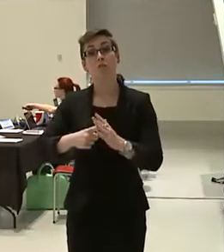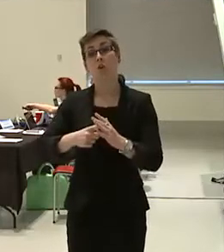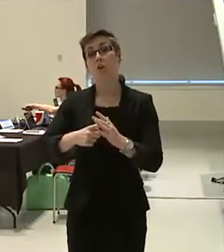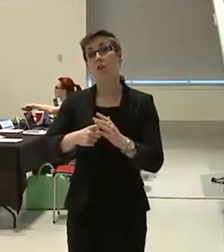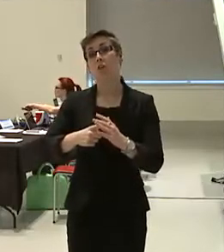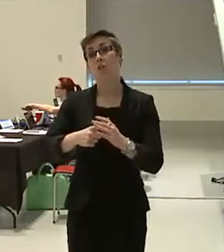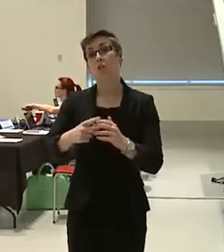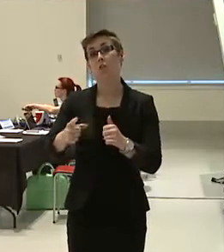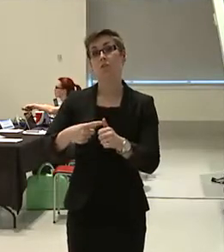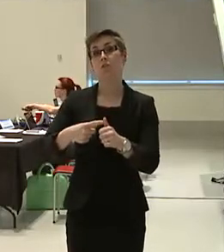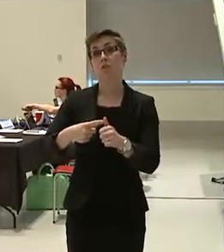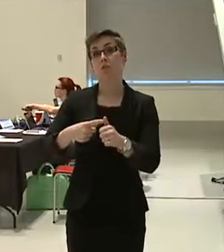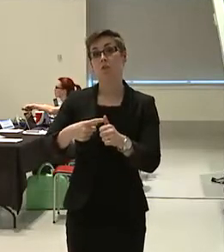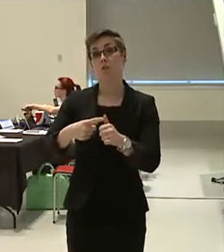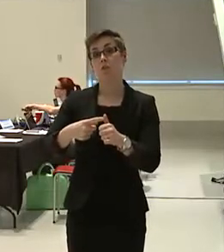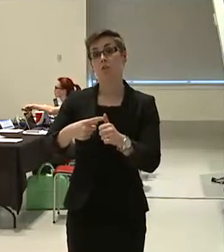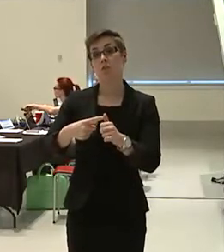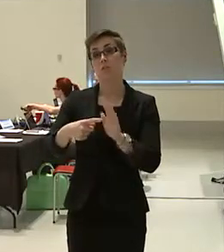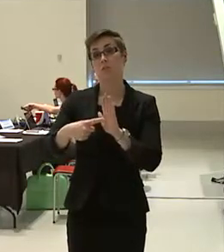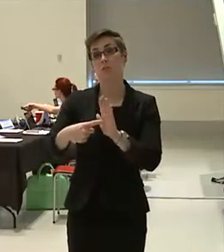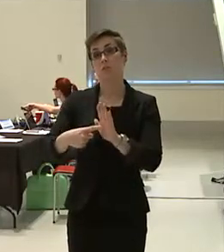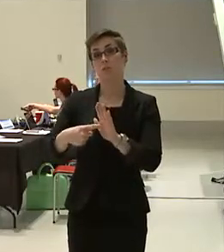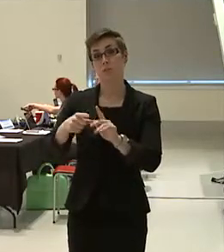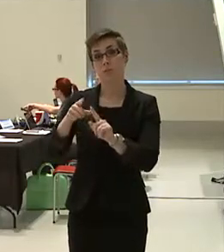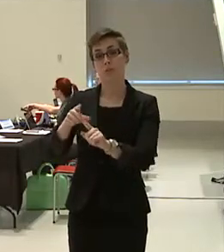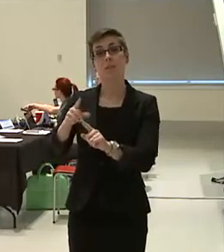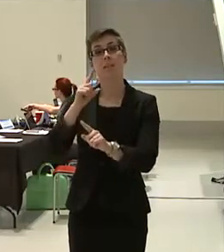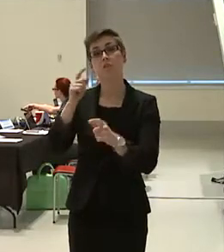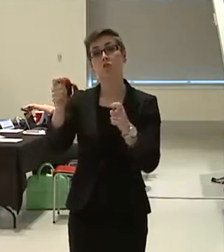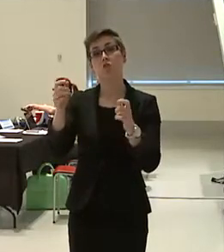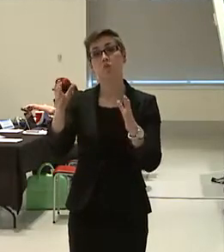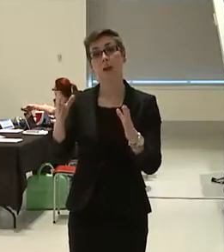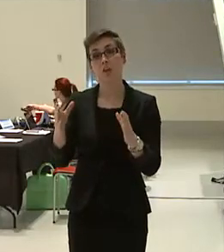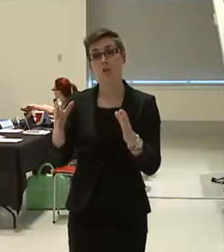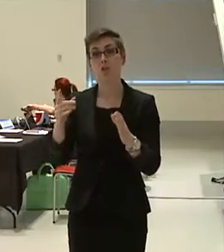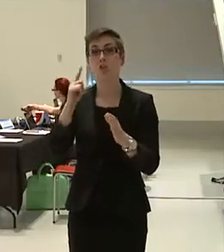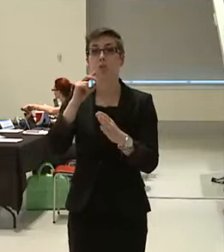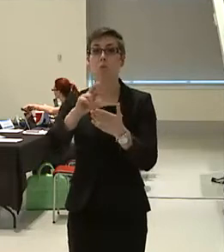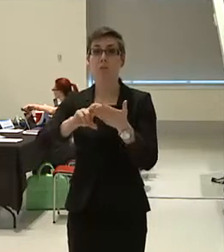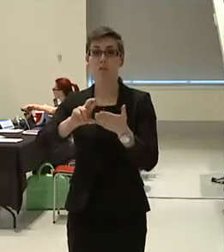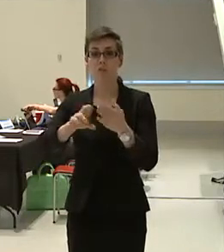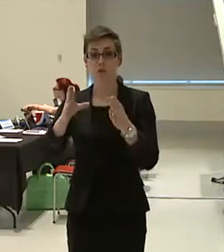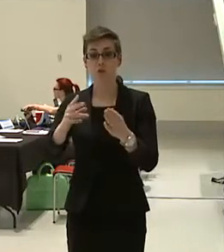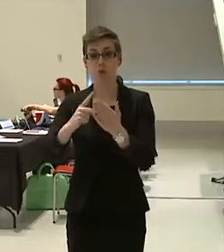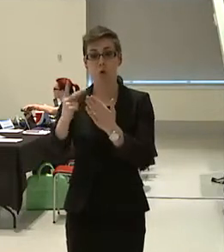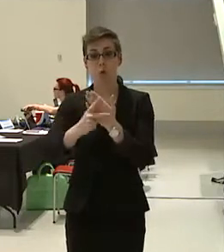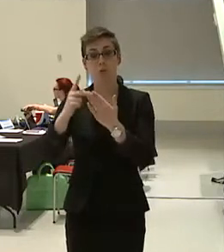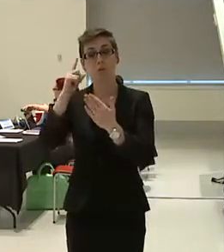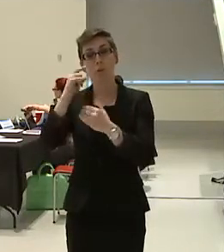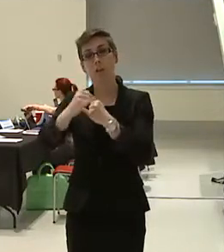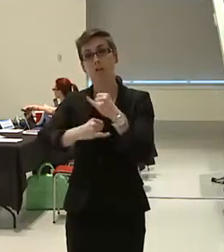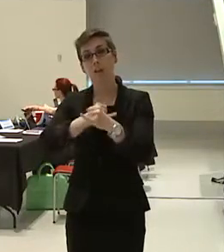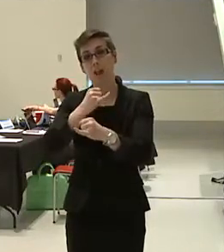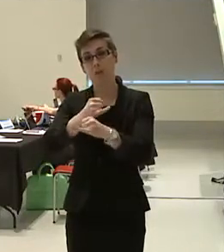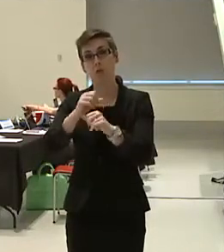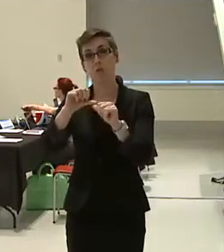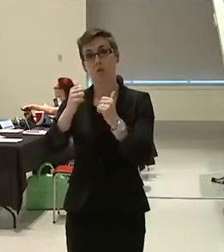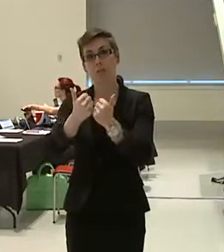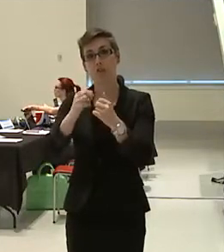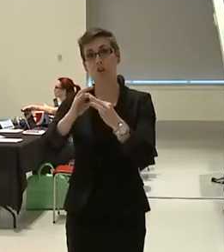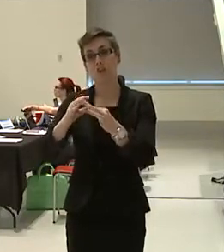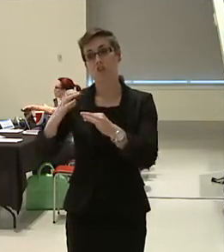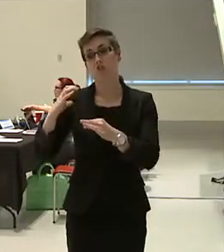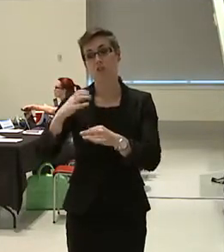presenter, Hassan Aden, Director, Research and Programs for the International Association of Chiefs of Police.